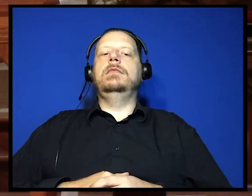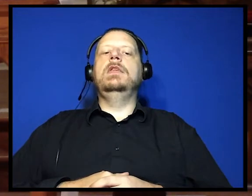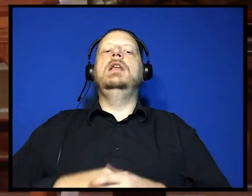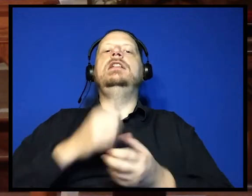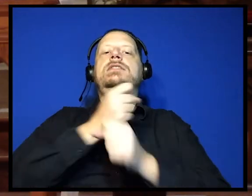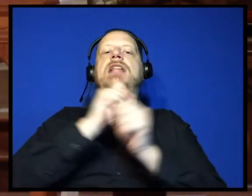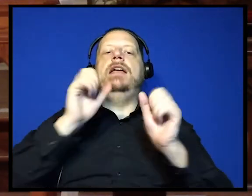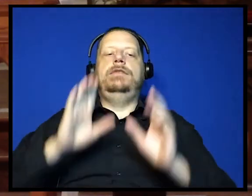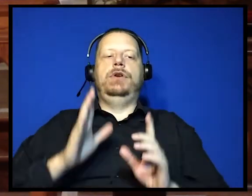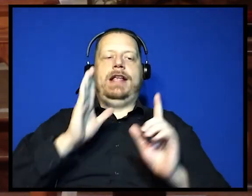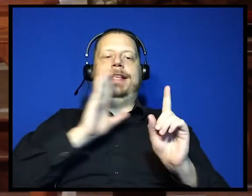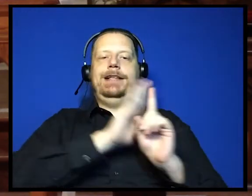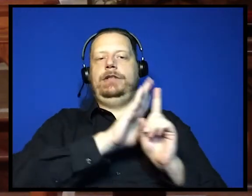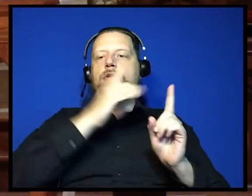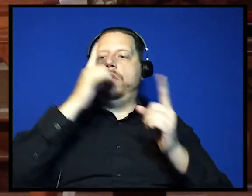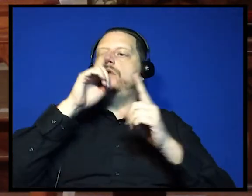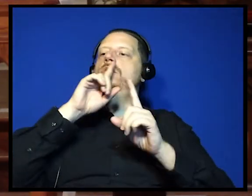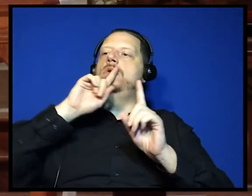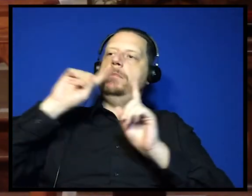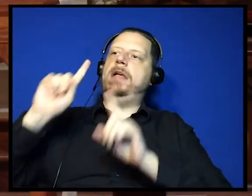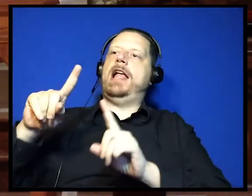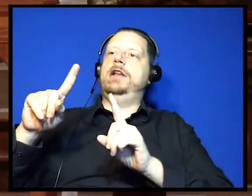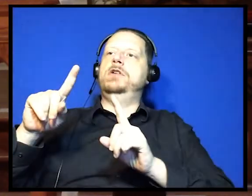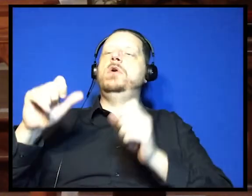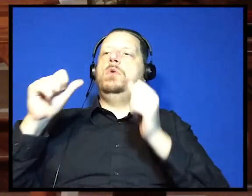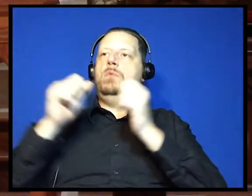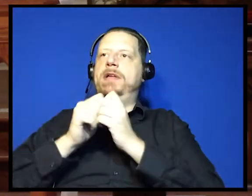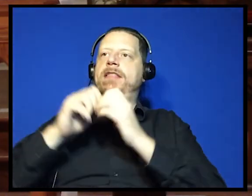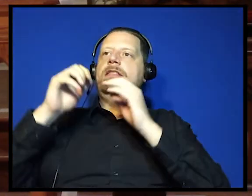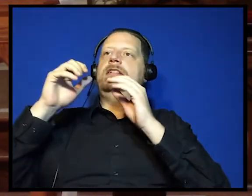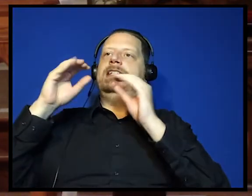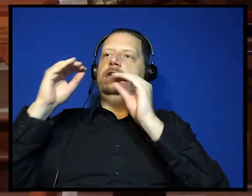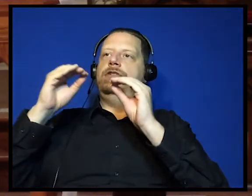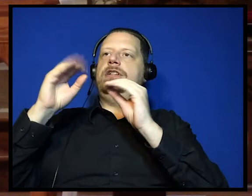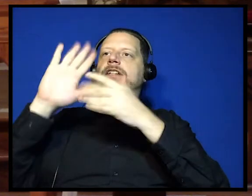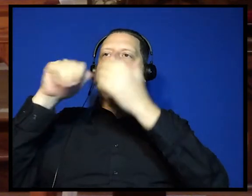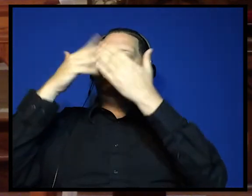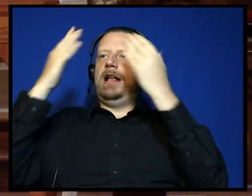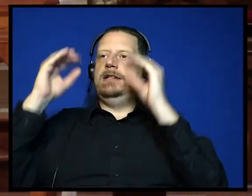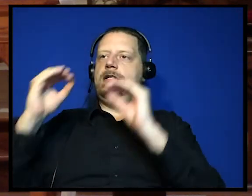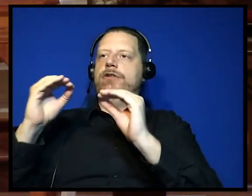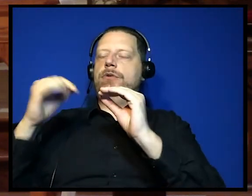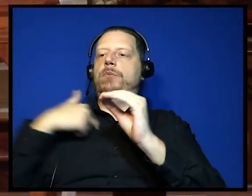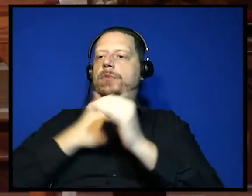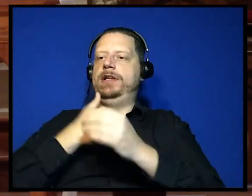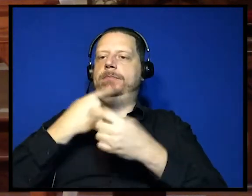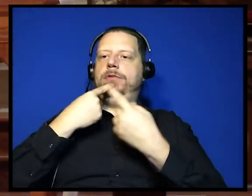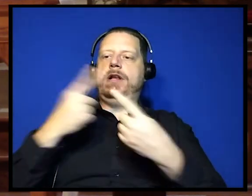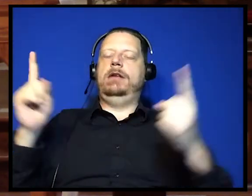At the Savior's command, and formed by divine teaching, we dare to say,